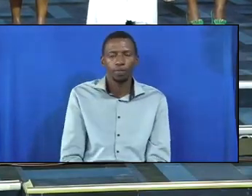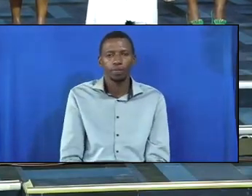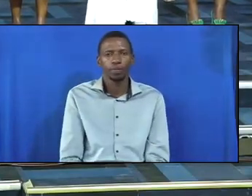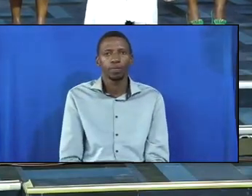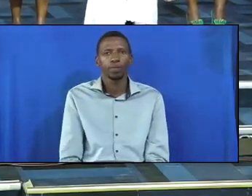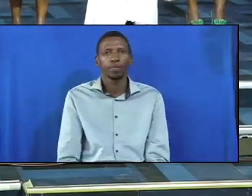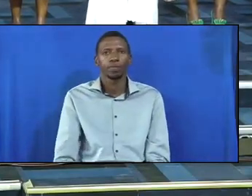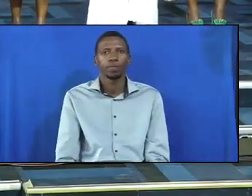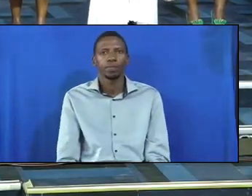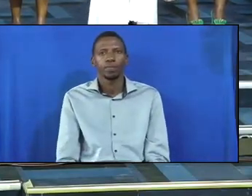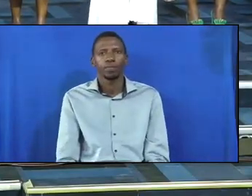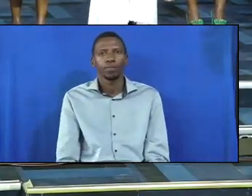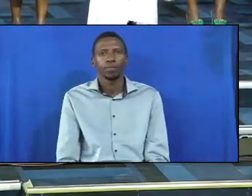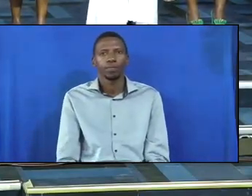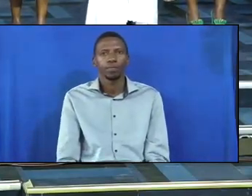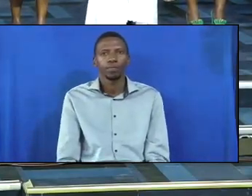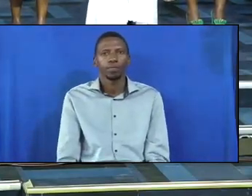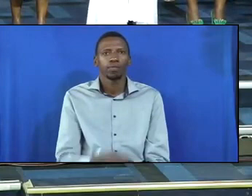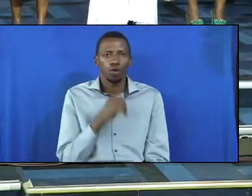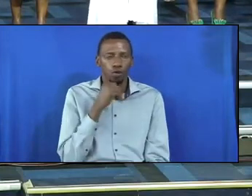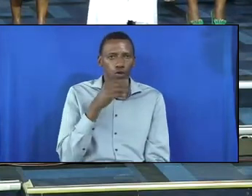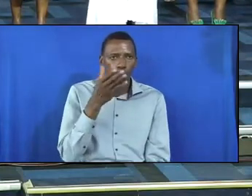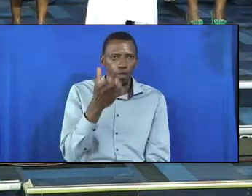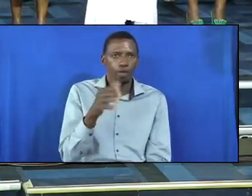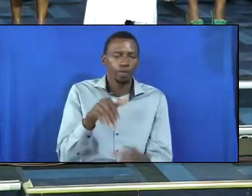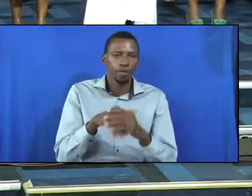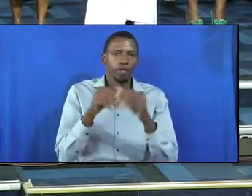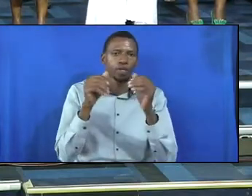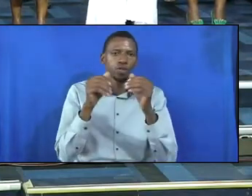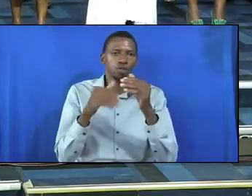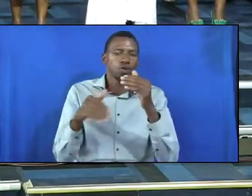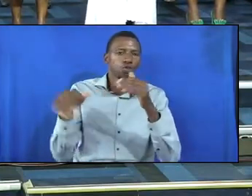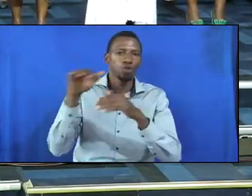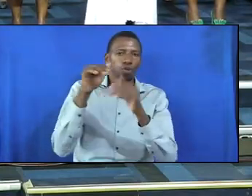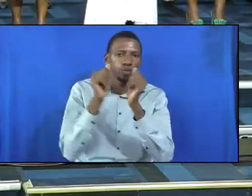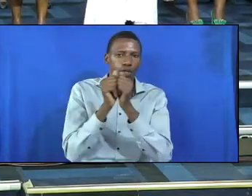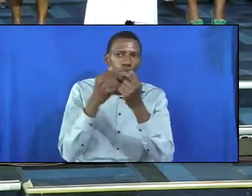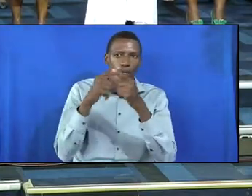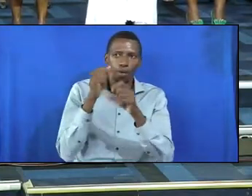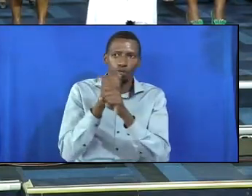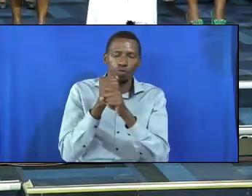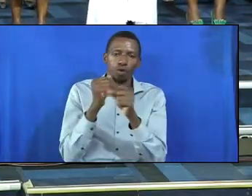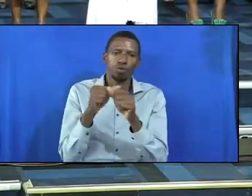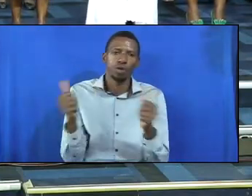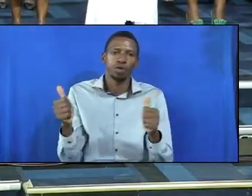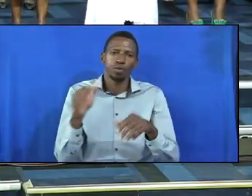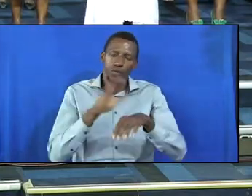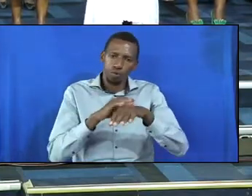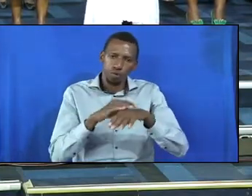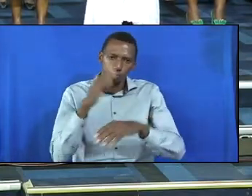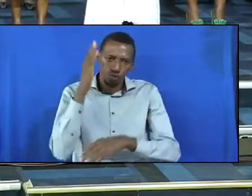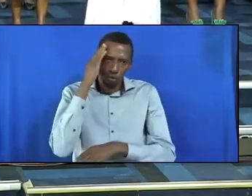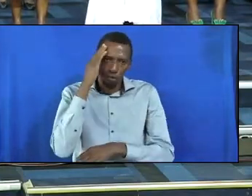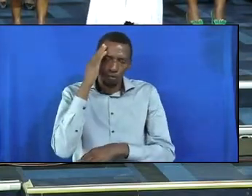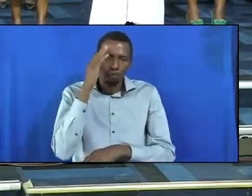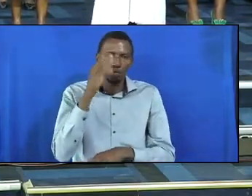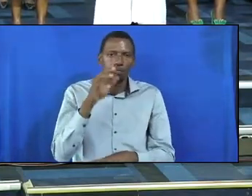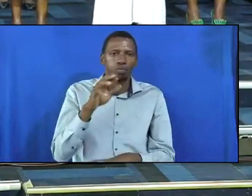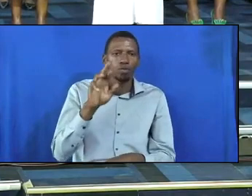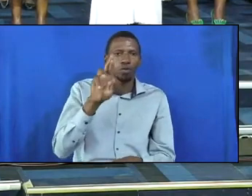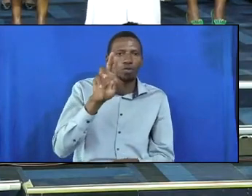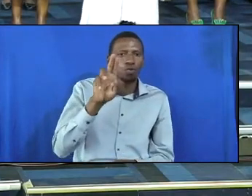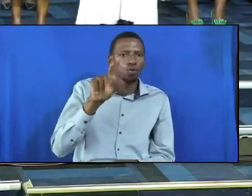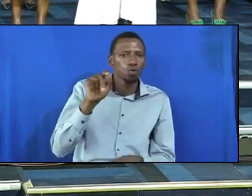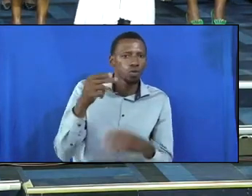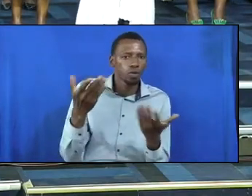Mulei. They were not among the top 10, but they performed very well. It's good to know, Ruth, where you